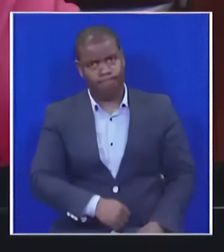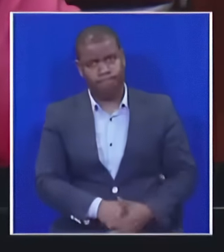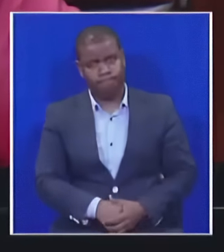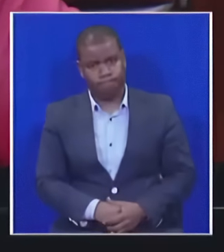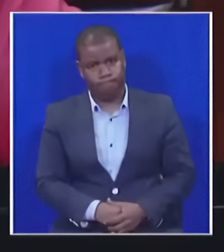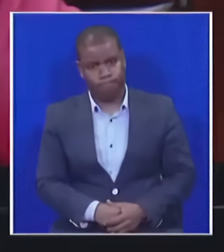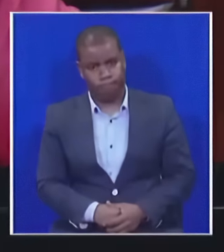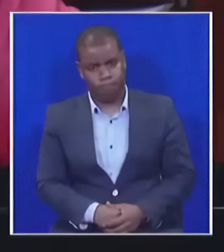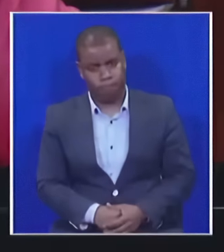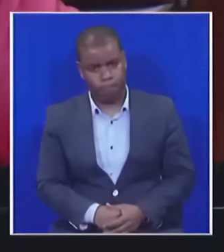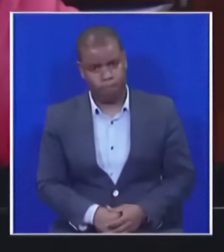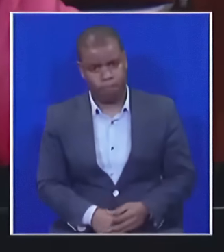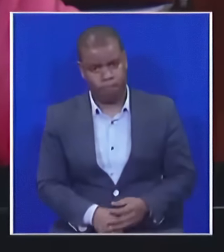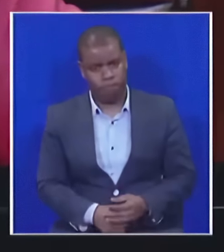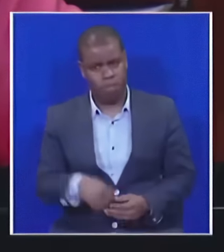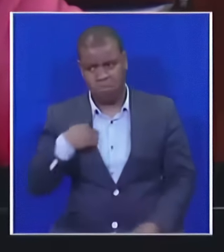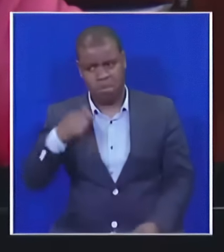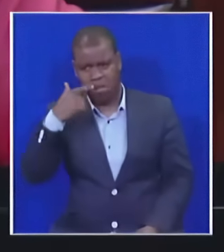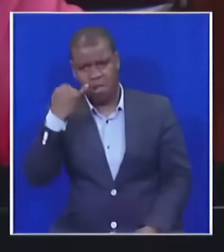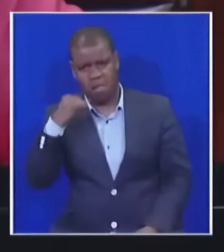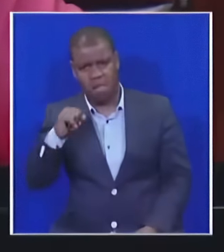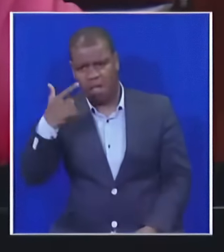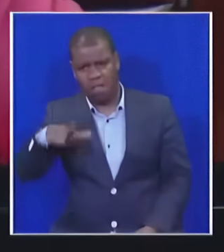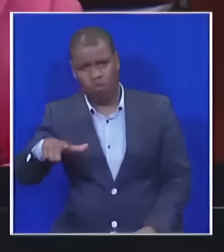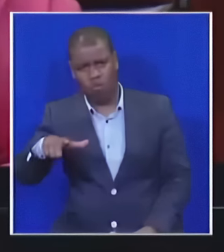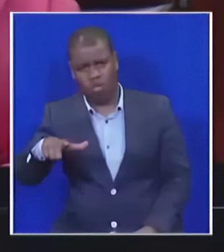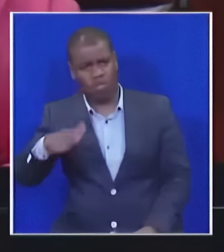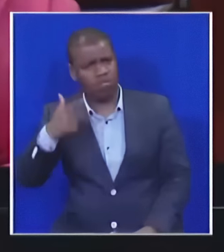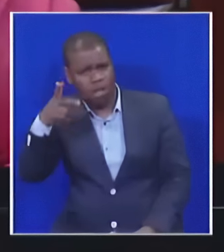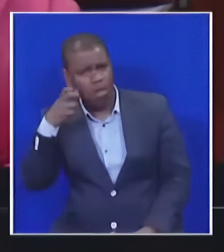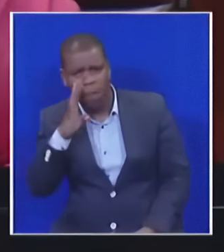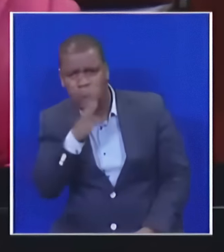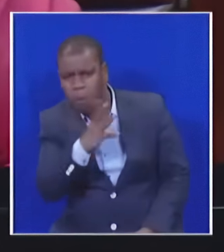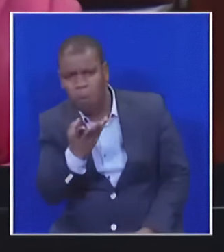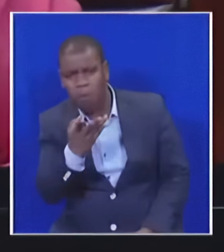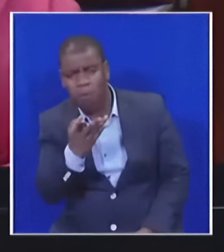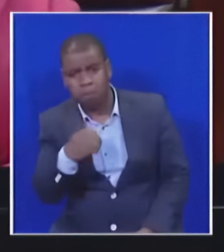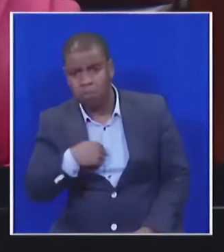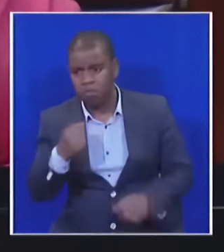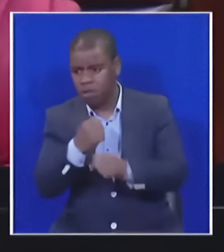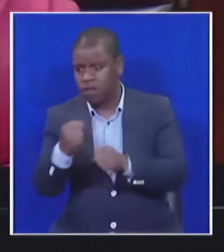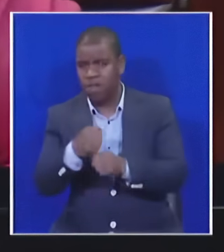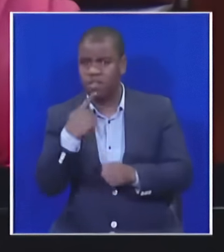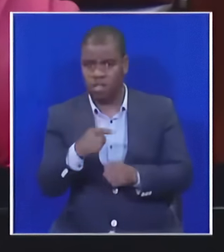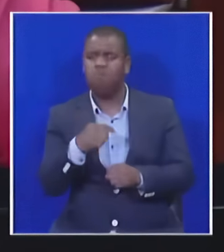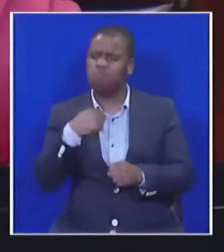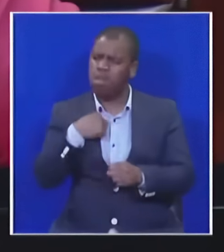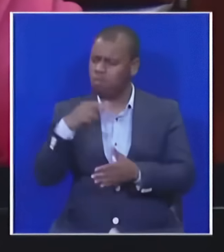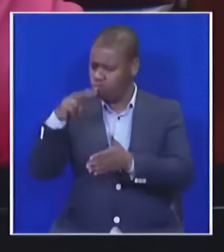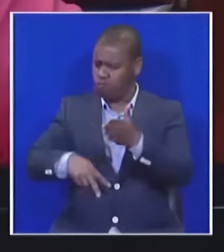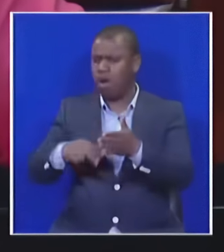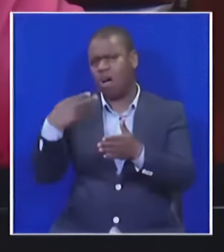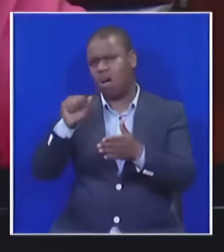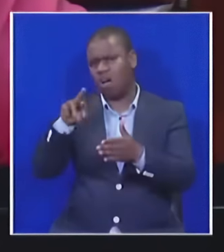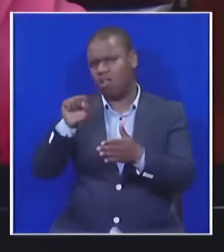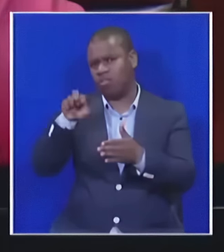having not heard the abusive language and you not having stated, I will look into the Hansard and